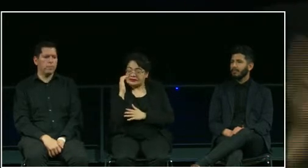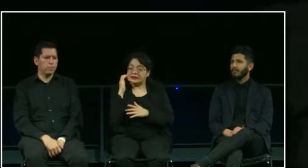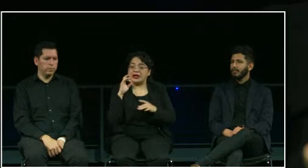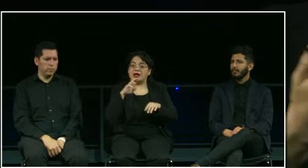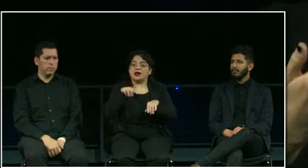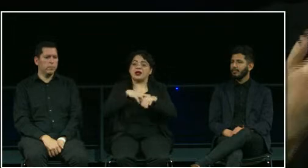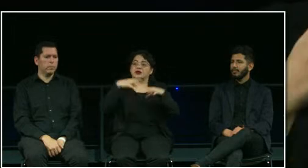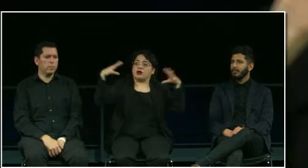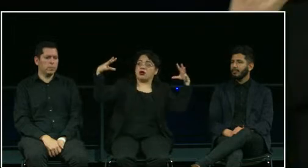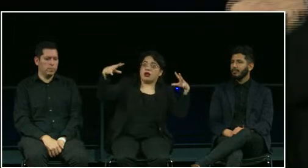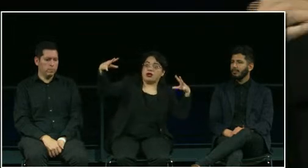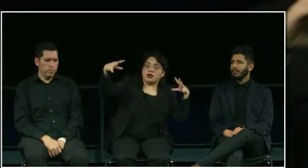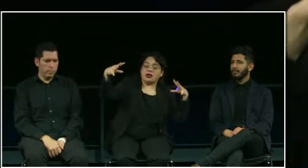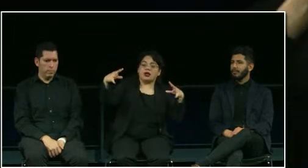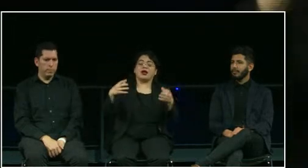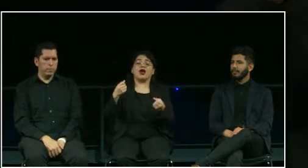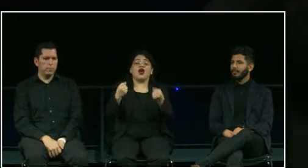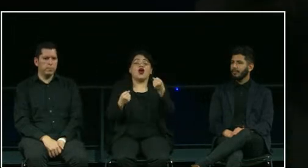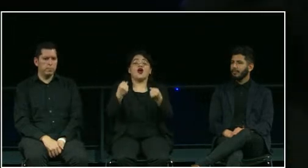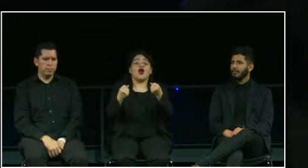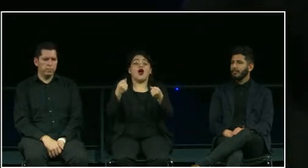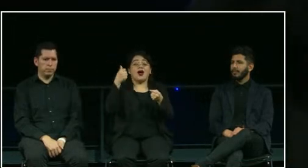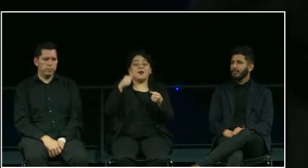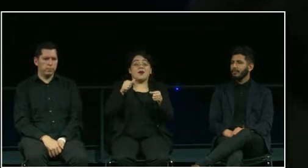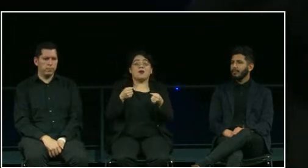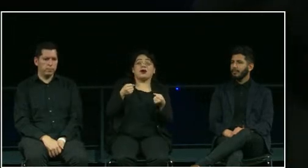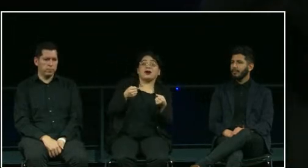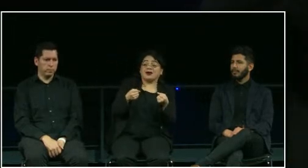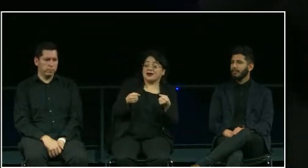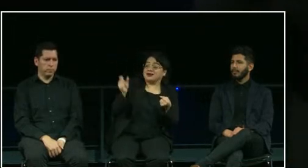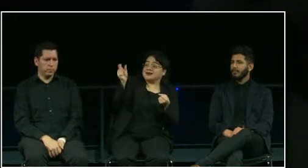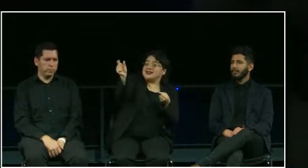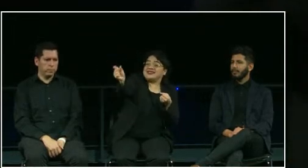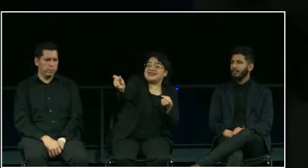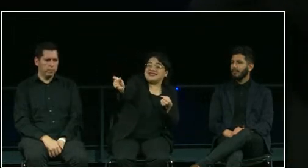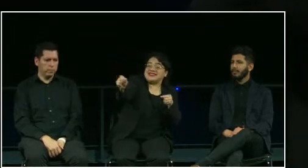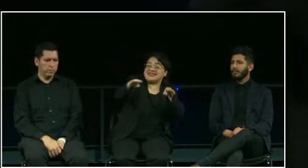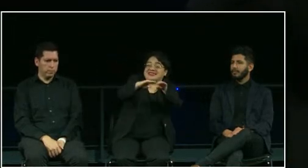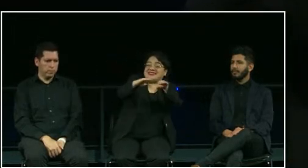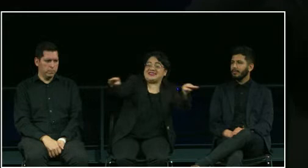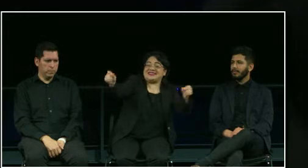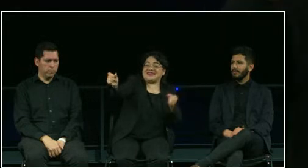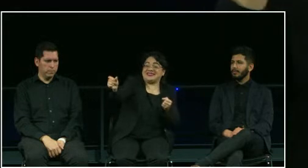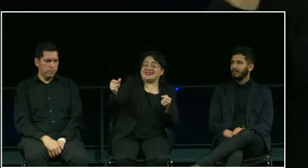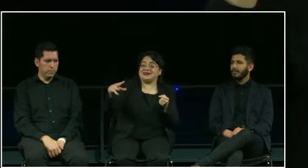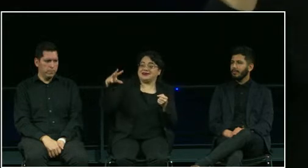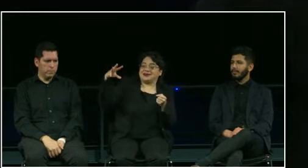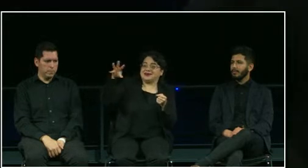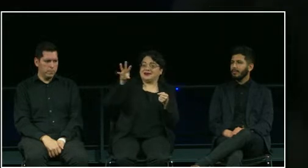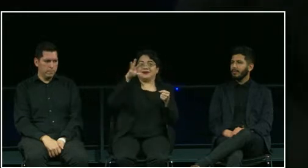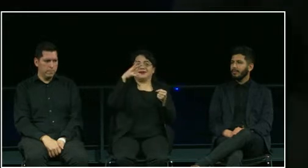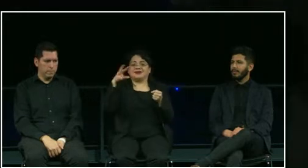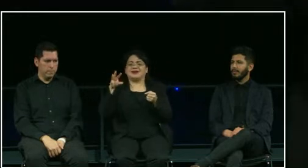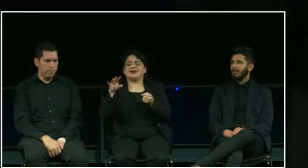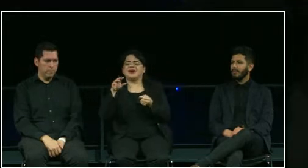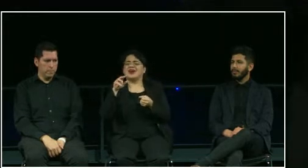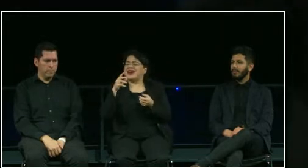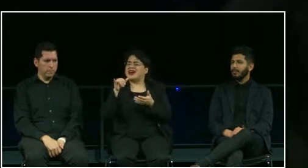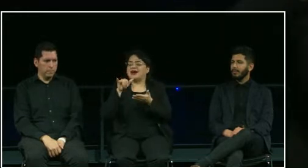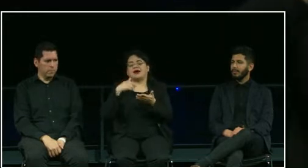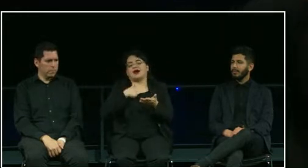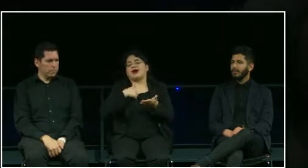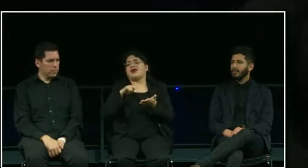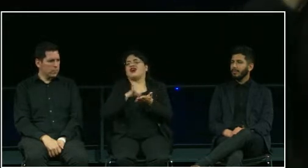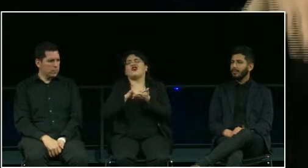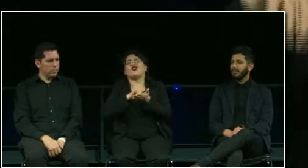lighting. We often talk about the car shot of Marcel, you know, on top of the dashboard. You can tell I'm a New Yorker because I'm like, what's that thing called in the